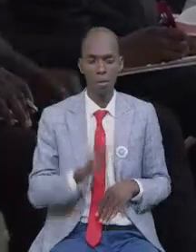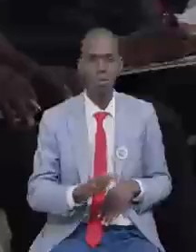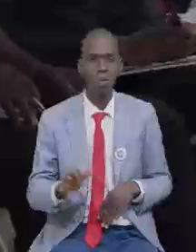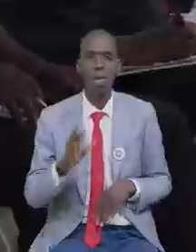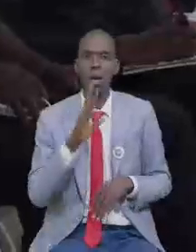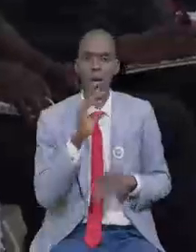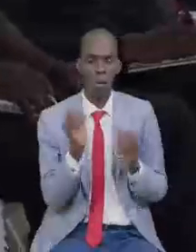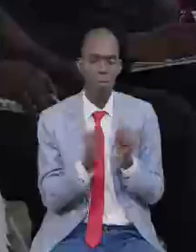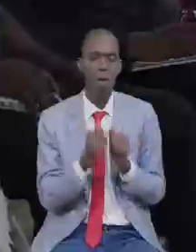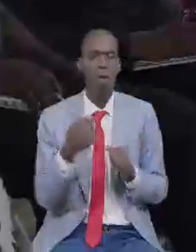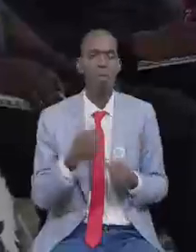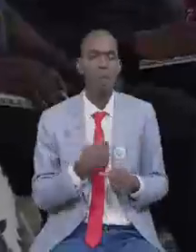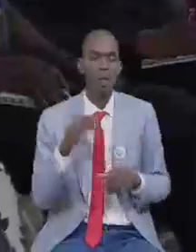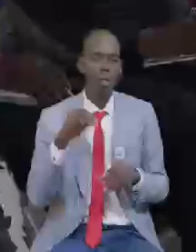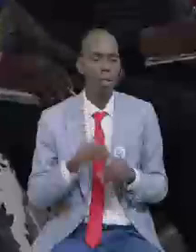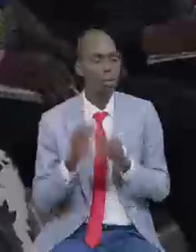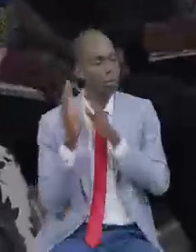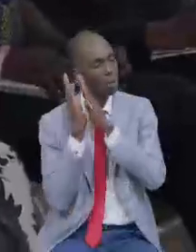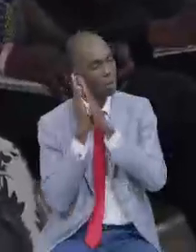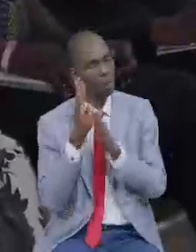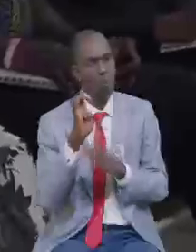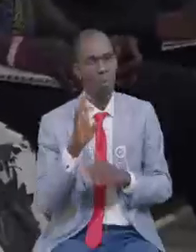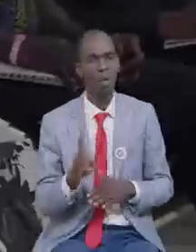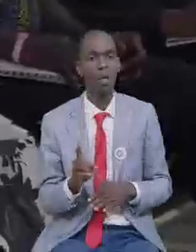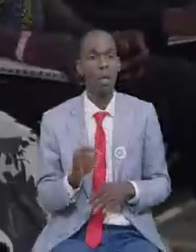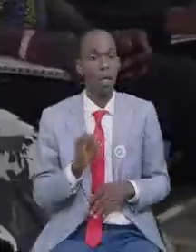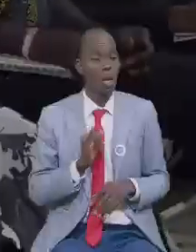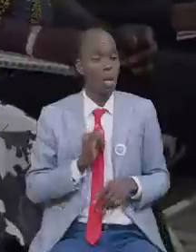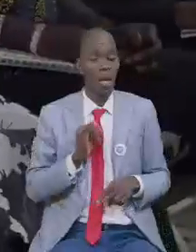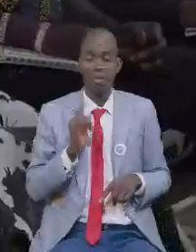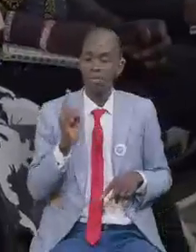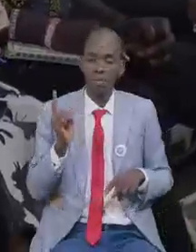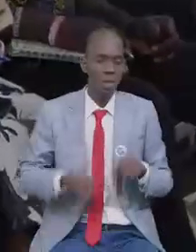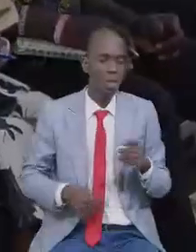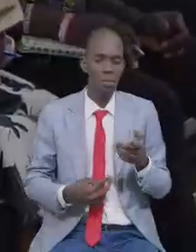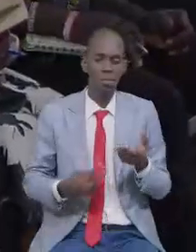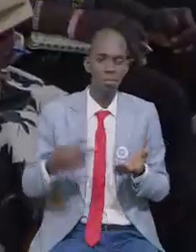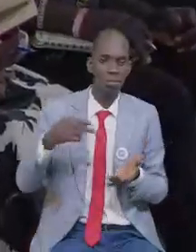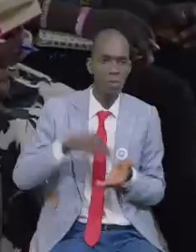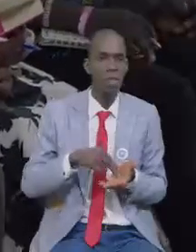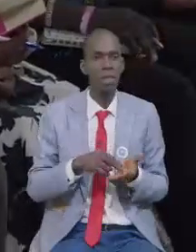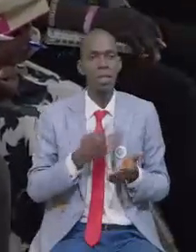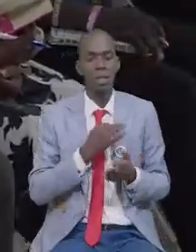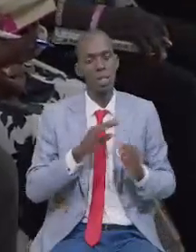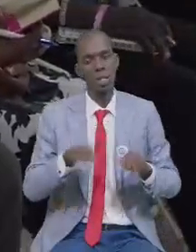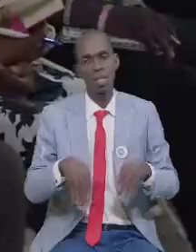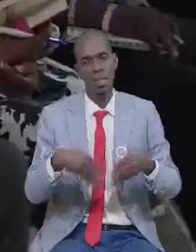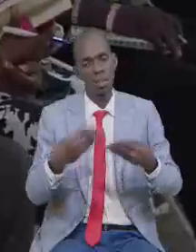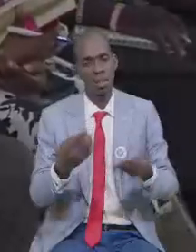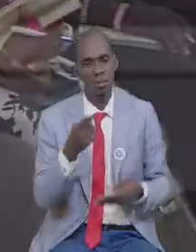me in bed. I cannot rise and give